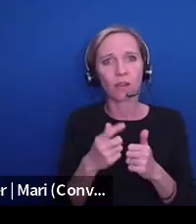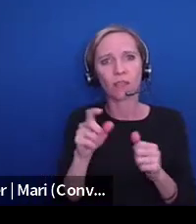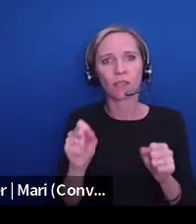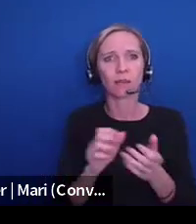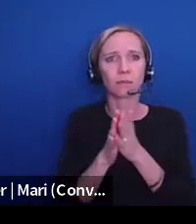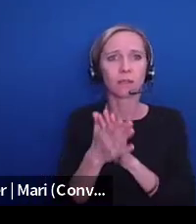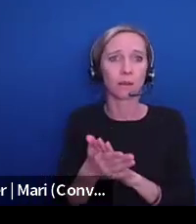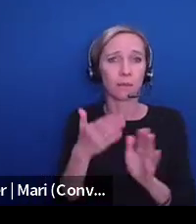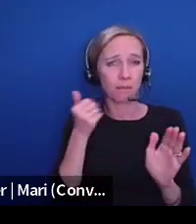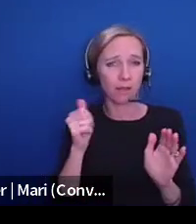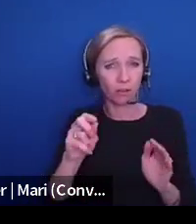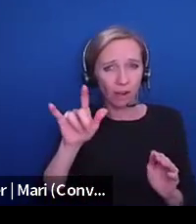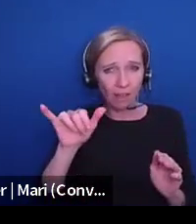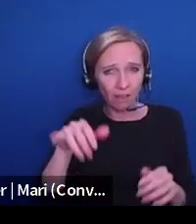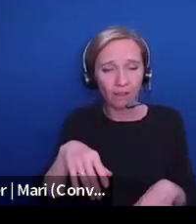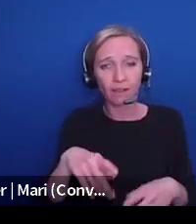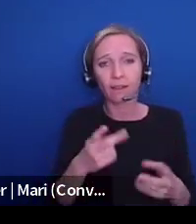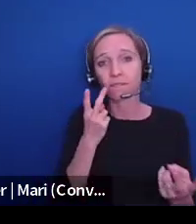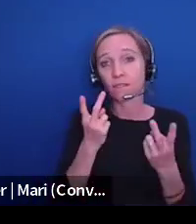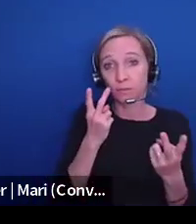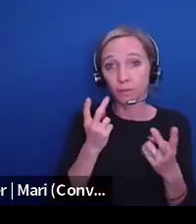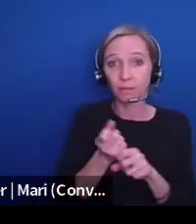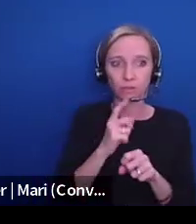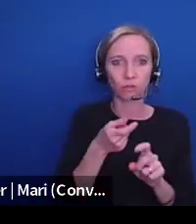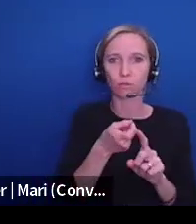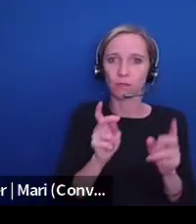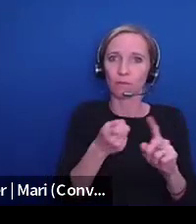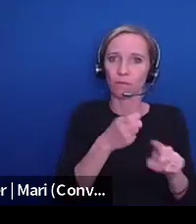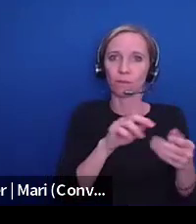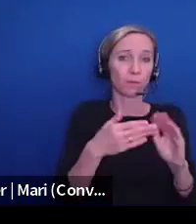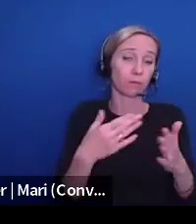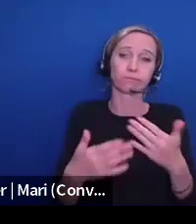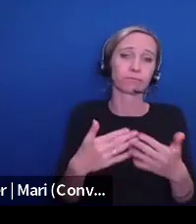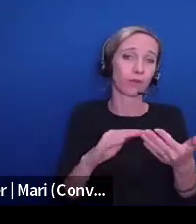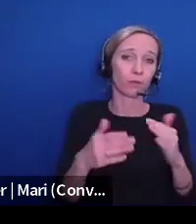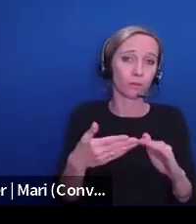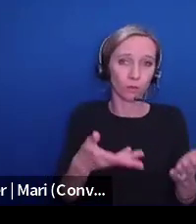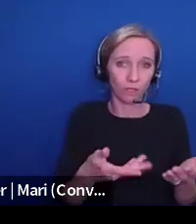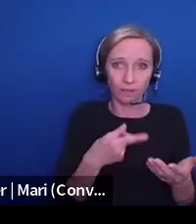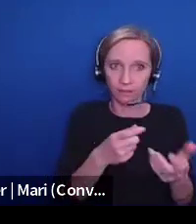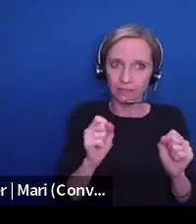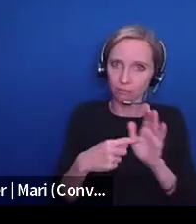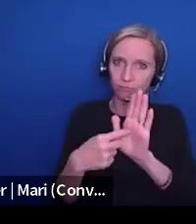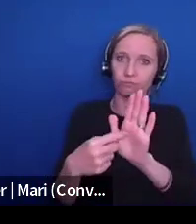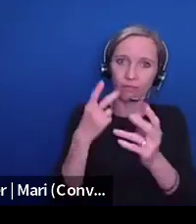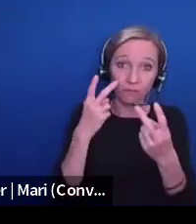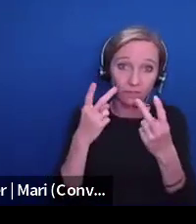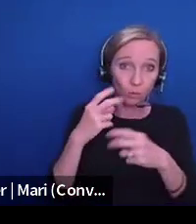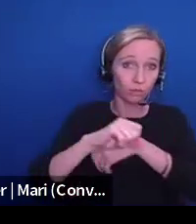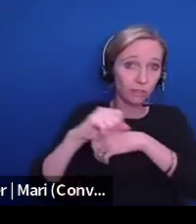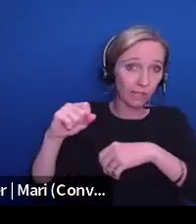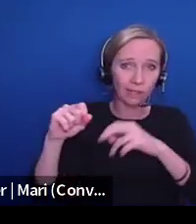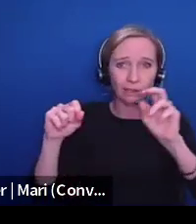better ally. Visibility, ensuring that people from that community, whichever community it is visible, right, on